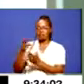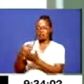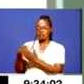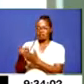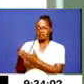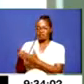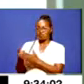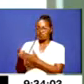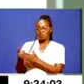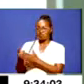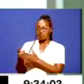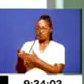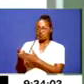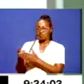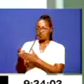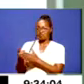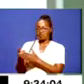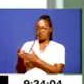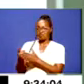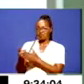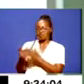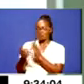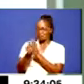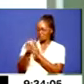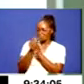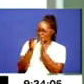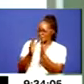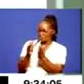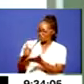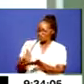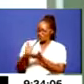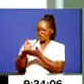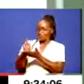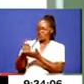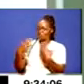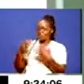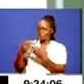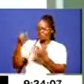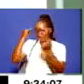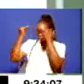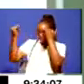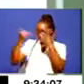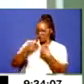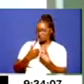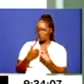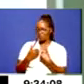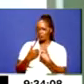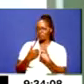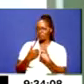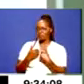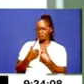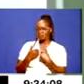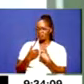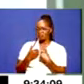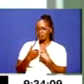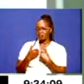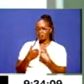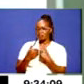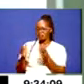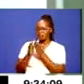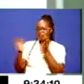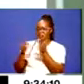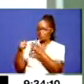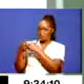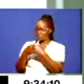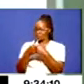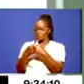it requires experts to be able to assist those who have the idea. And I think that is the biggest challenge